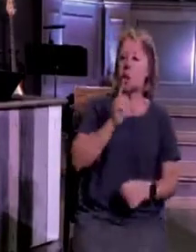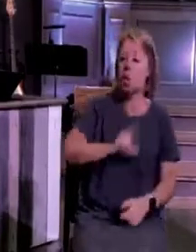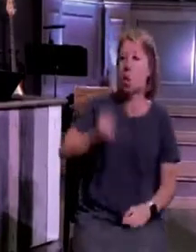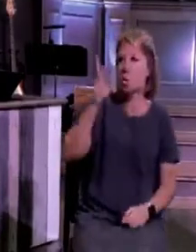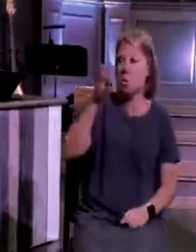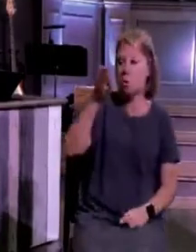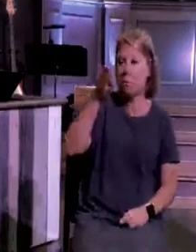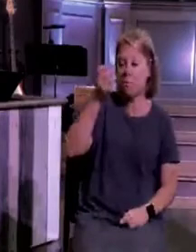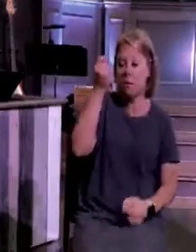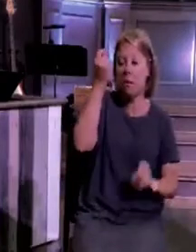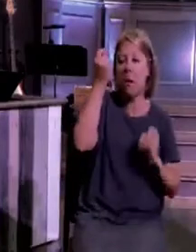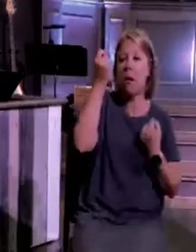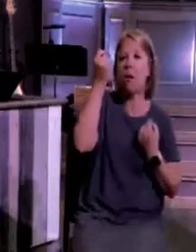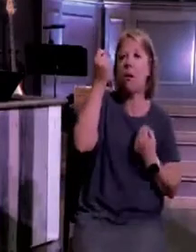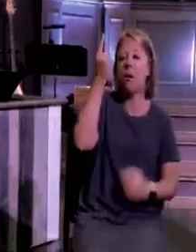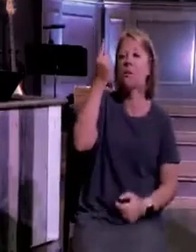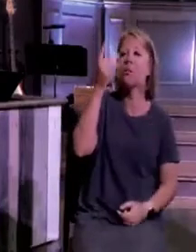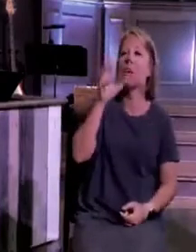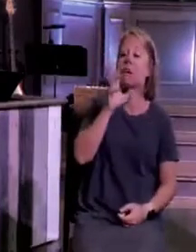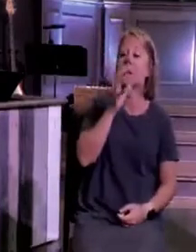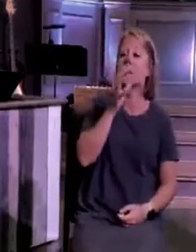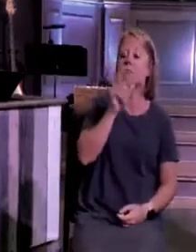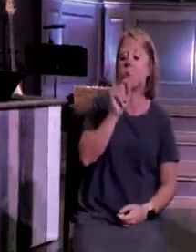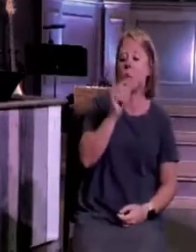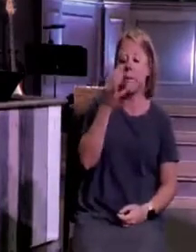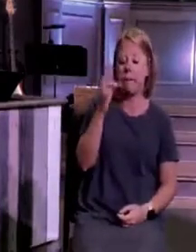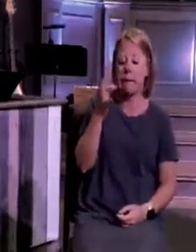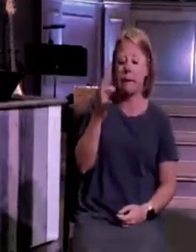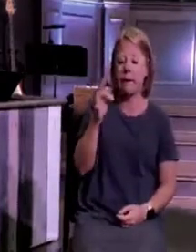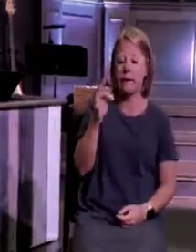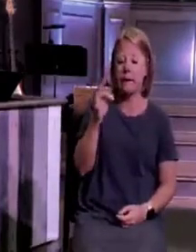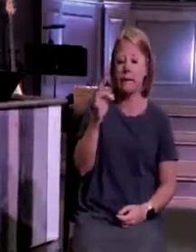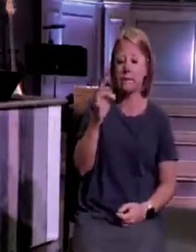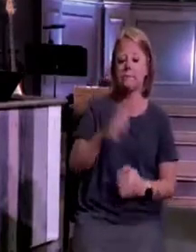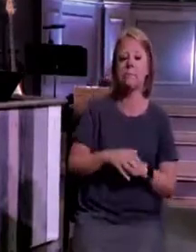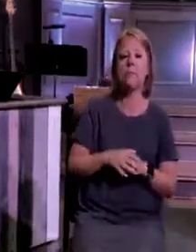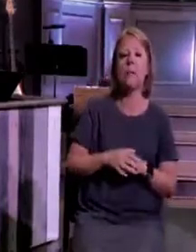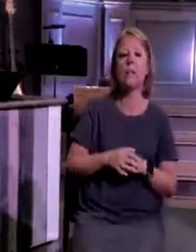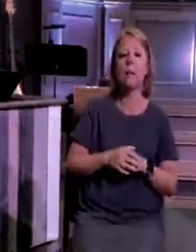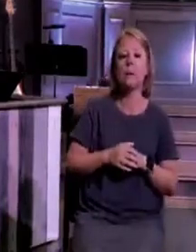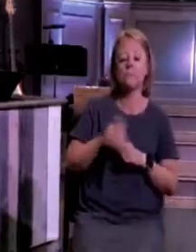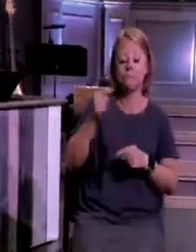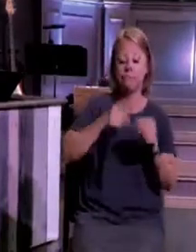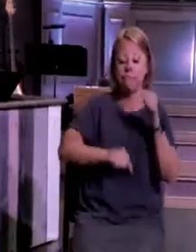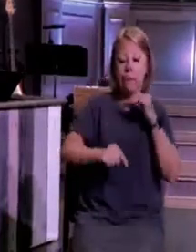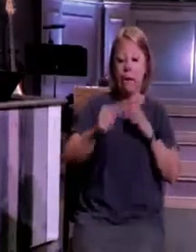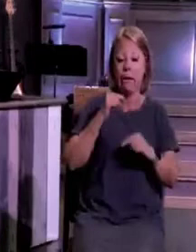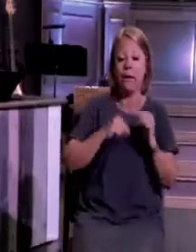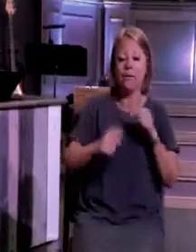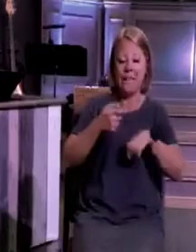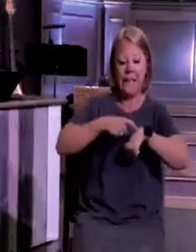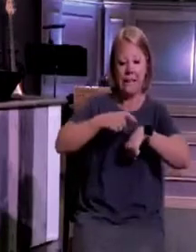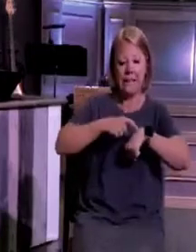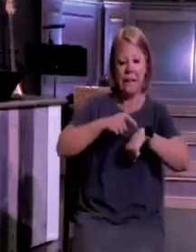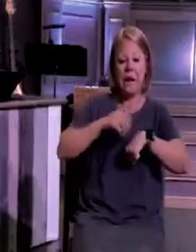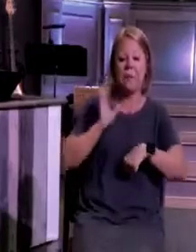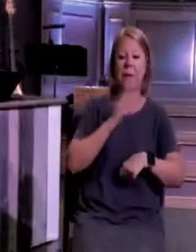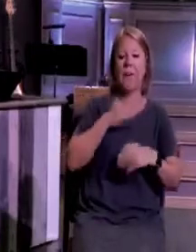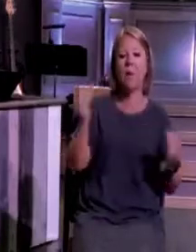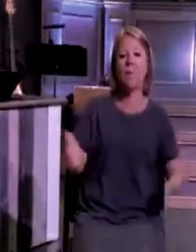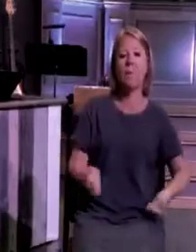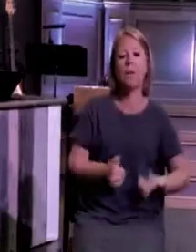that it is 2019. Let me take you back, if I could, in that time of our life